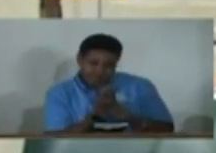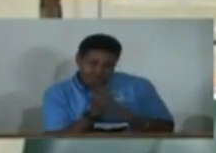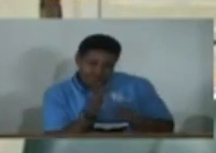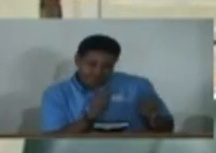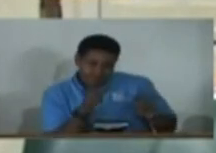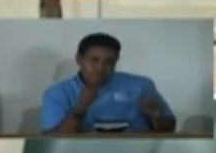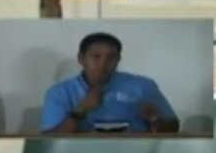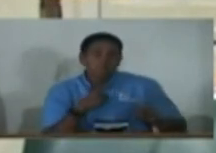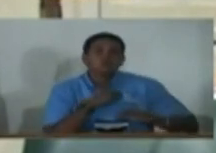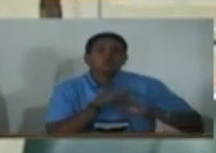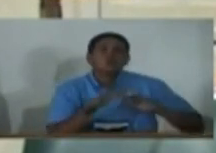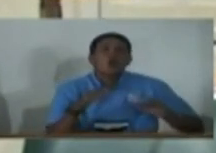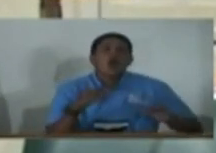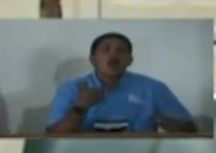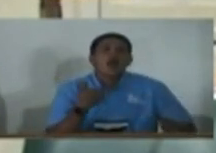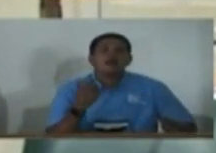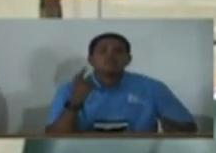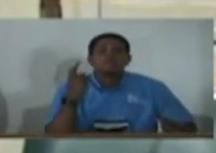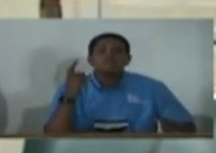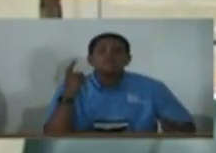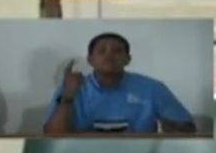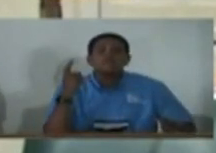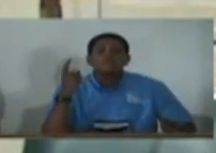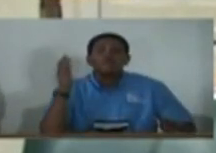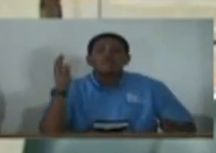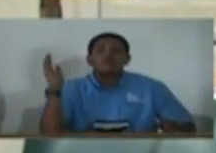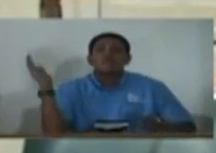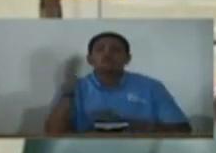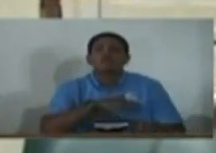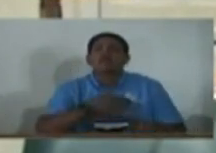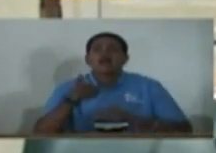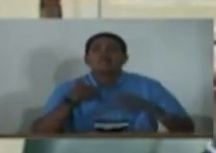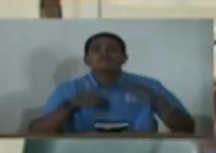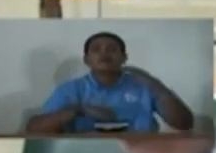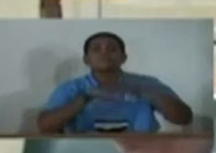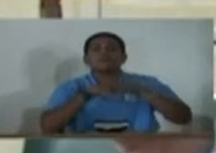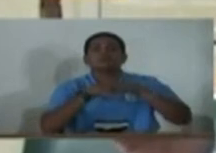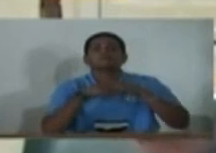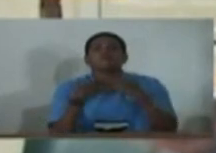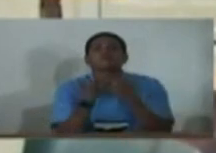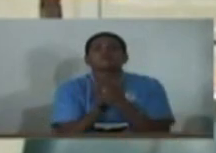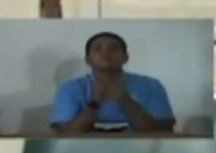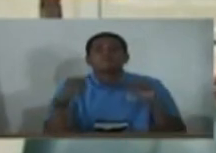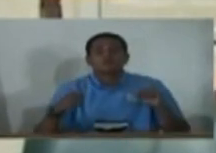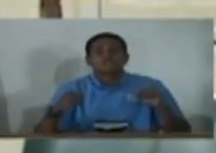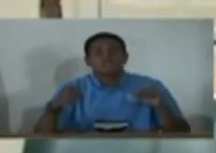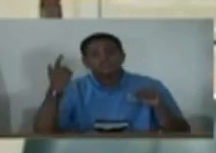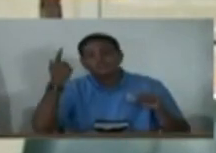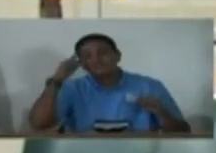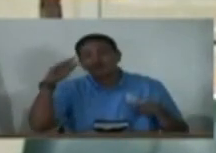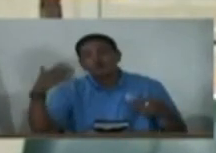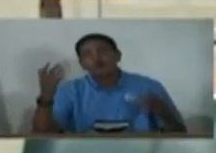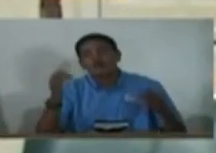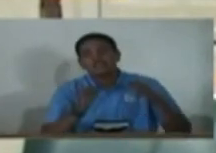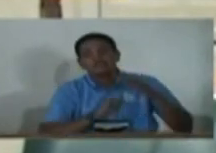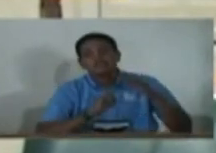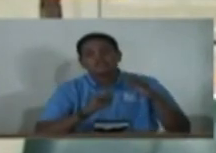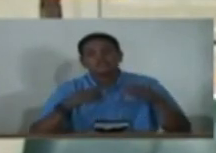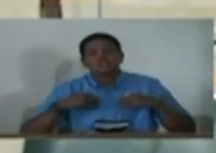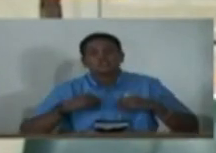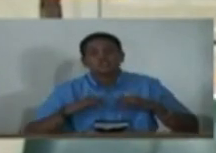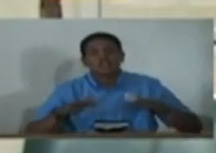we don't have all days having the maximum potential for infection and